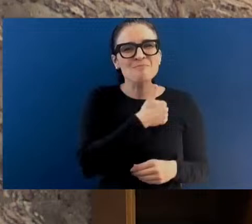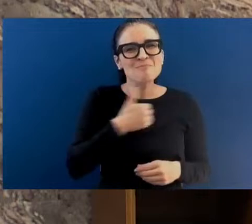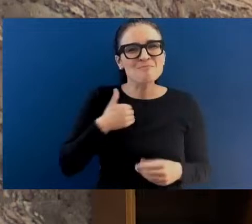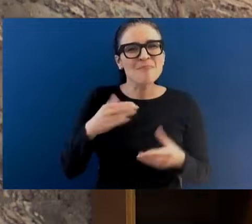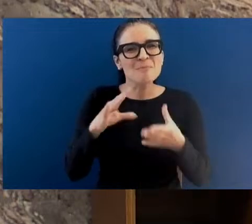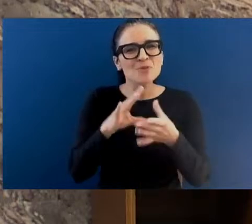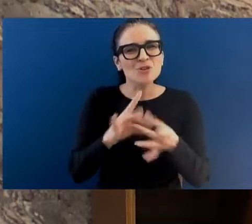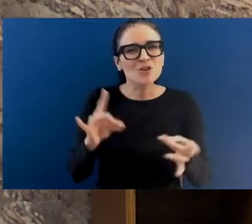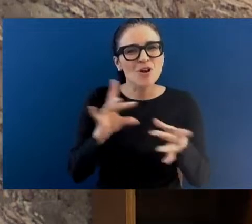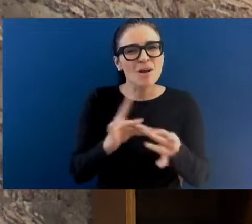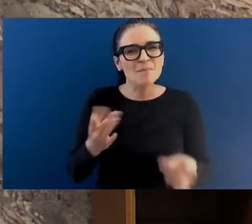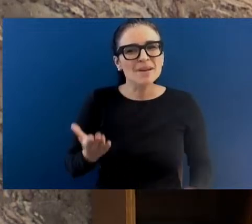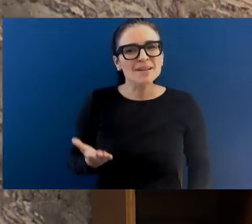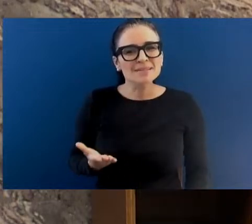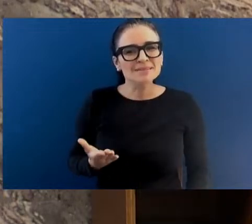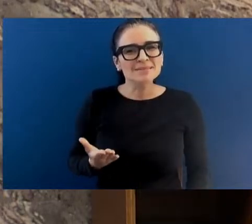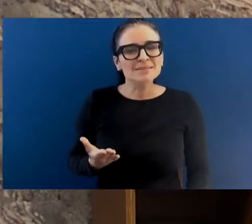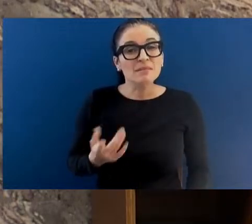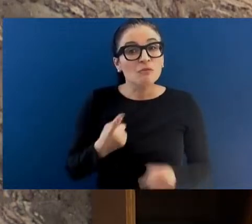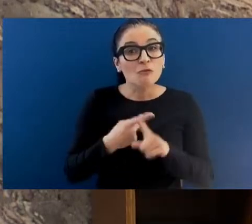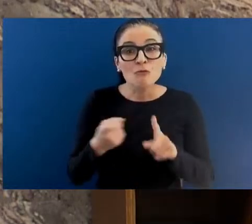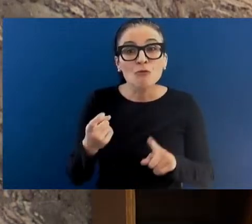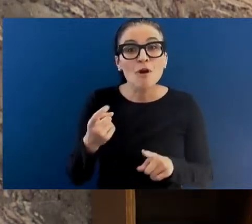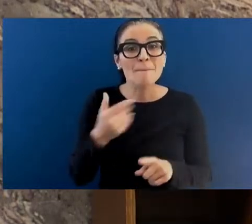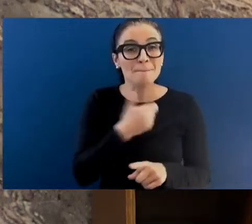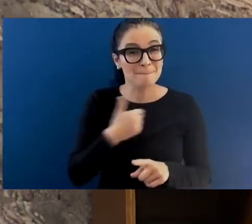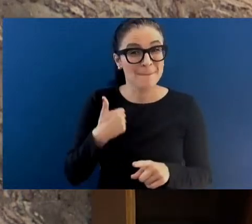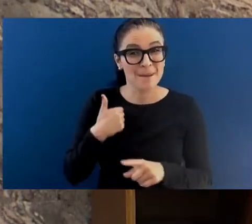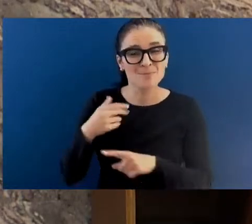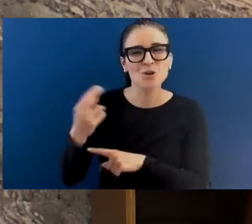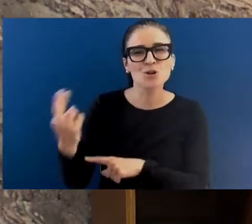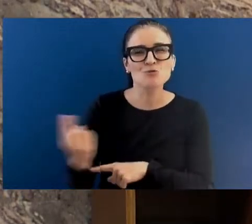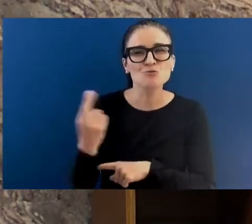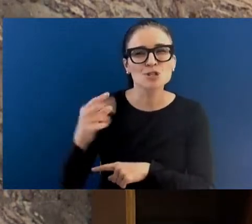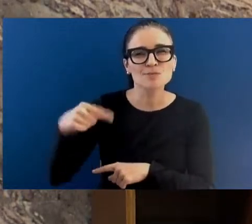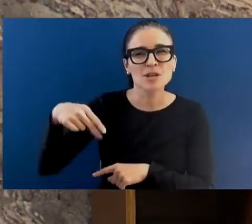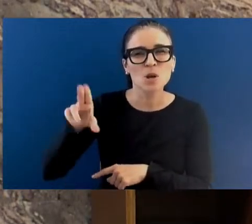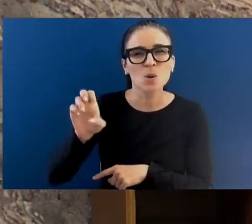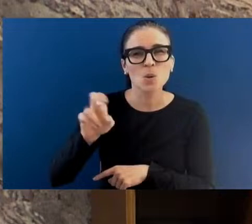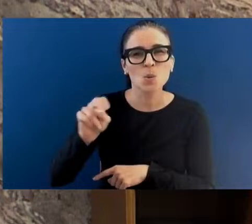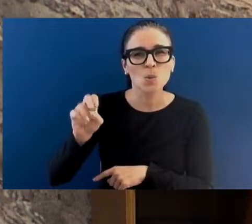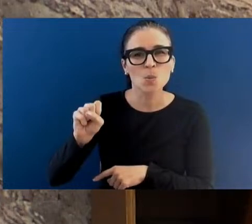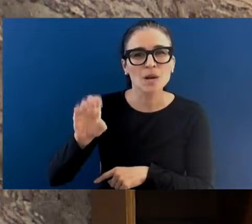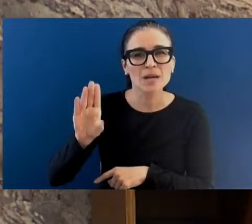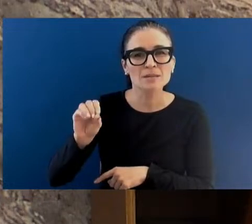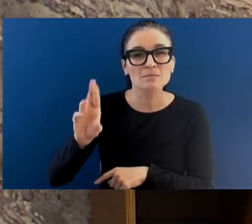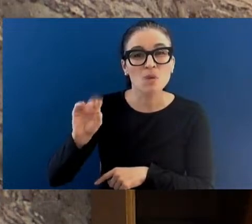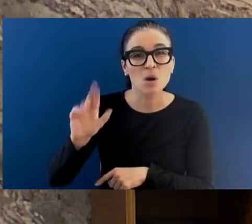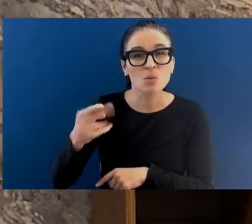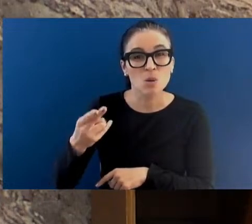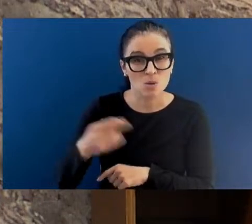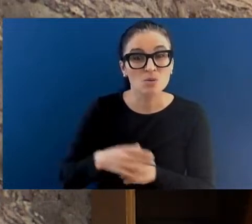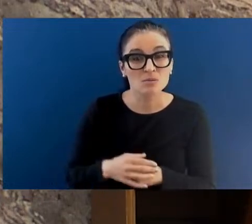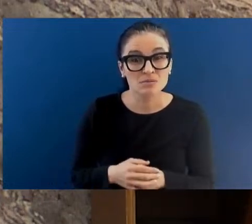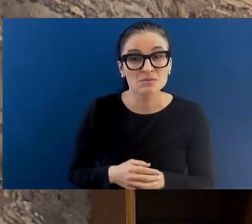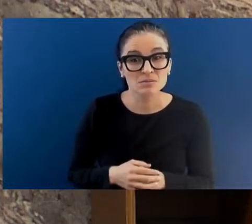Richmond, Queensborough, stood in this House yesterday morning on the same day